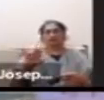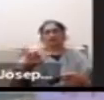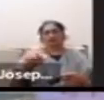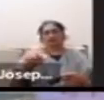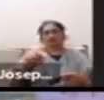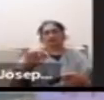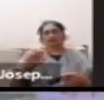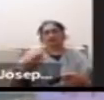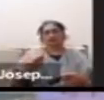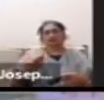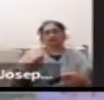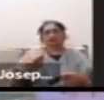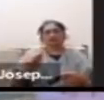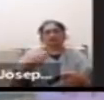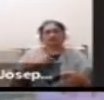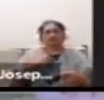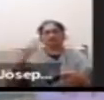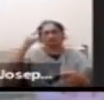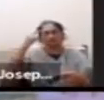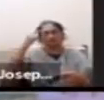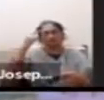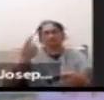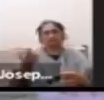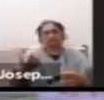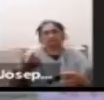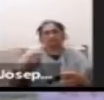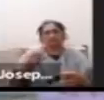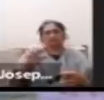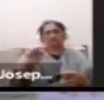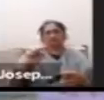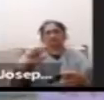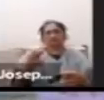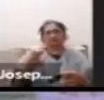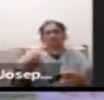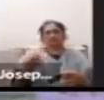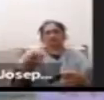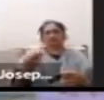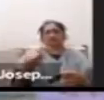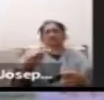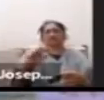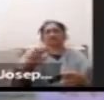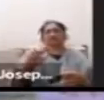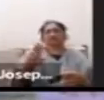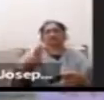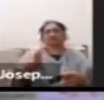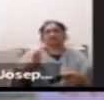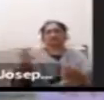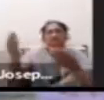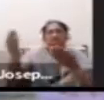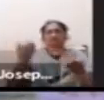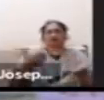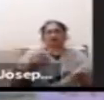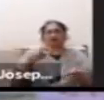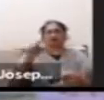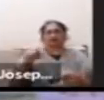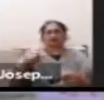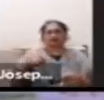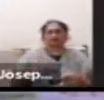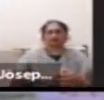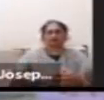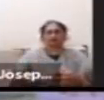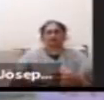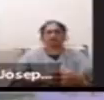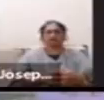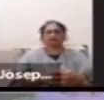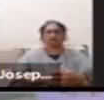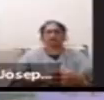I wonder if, I think Senator Isaac Mwaura is here as well. Welcome, Senator. Very nice to meet you.